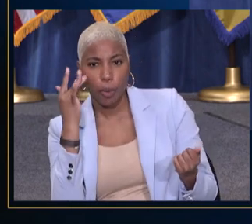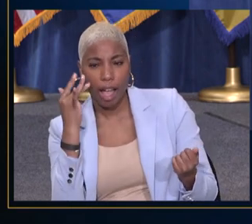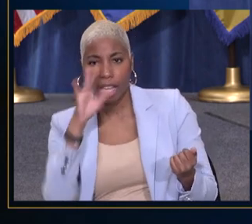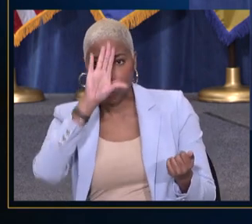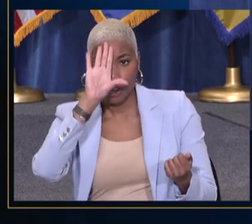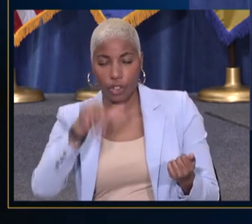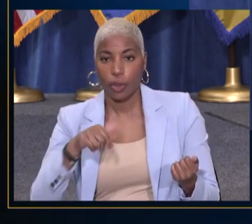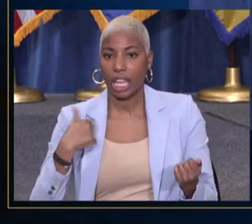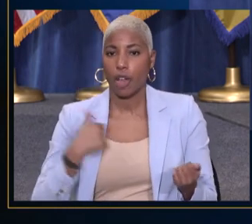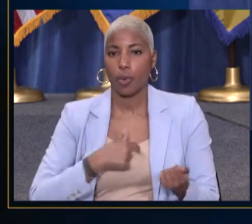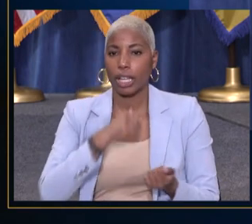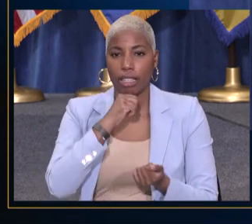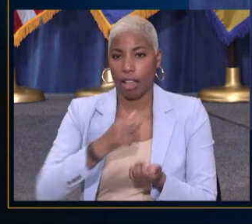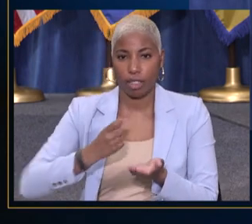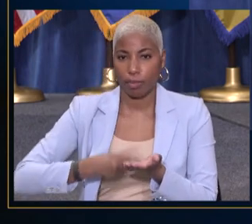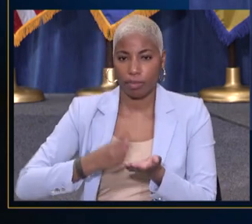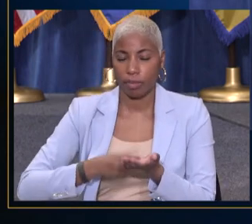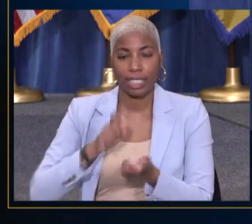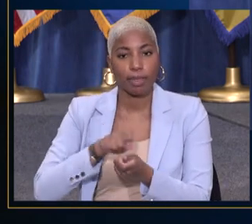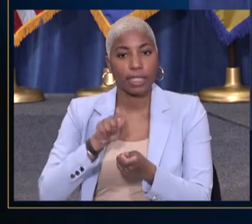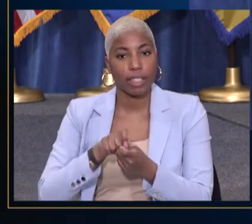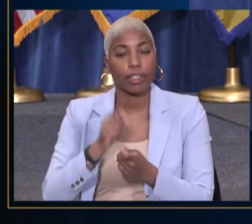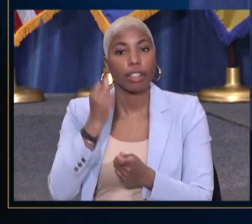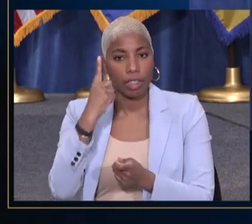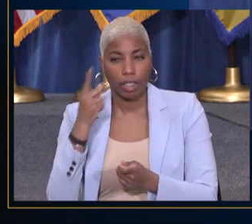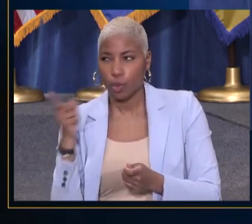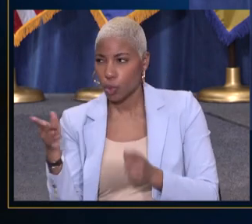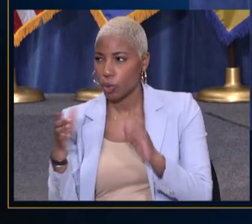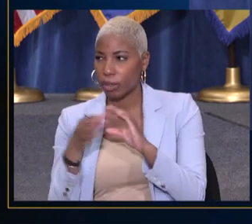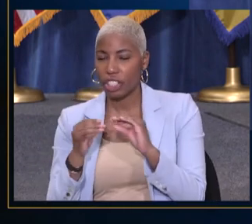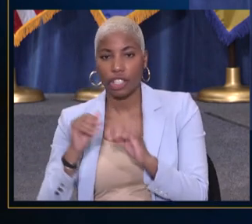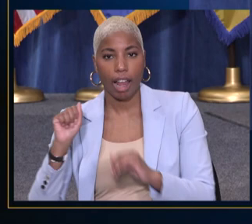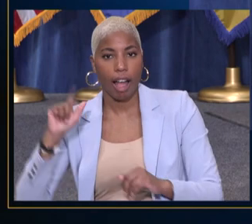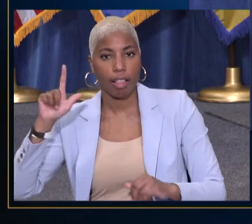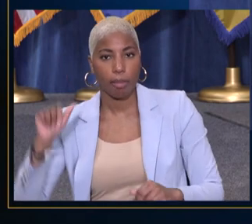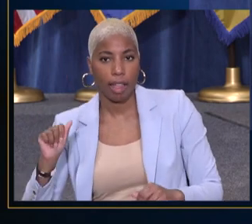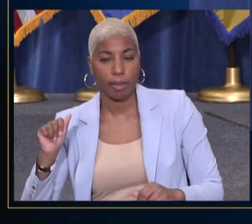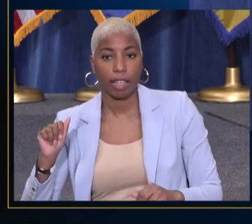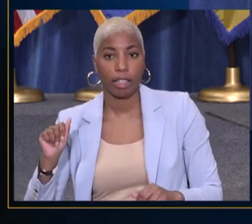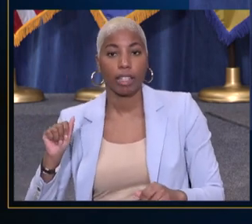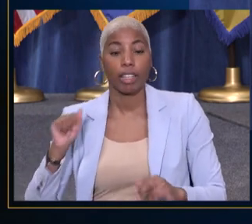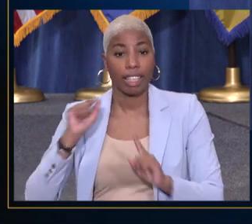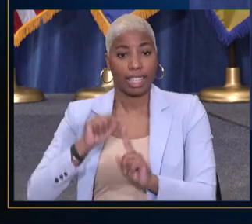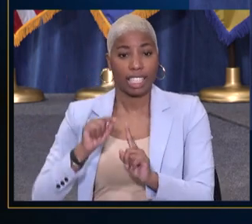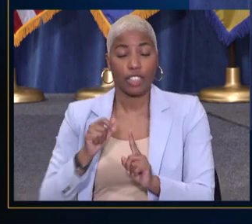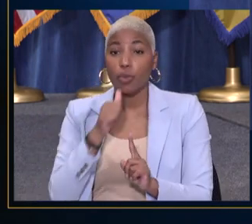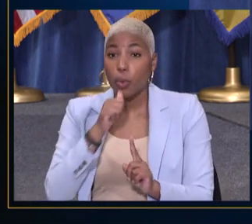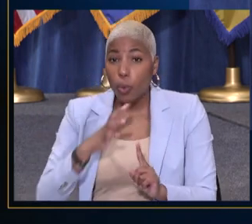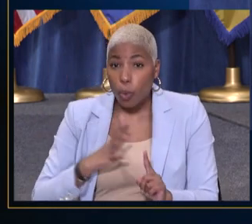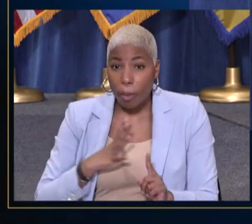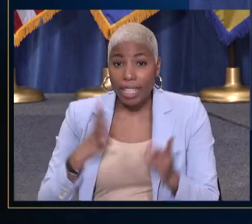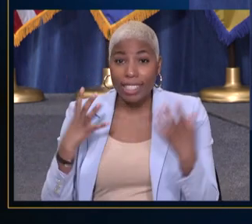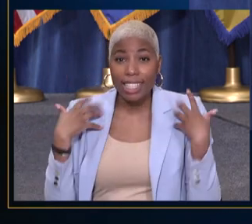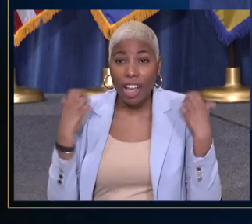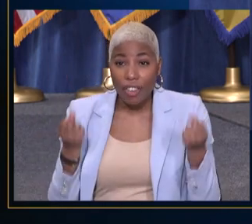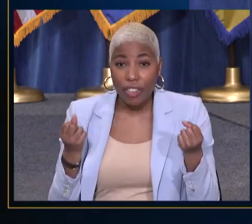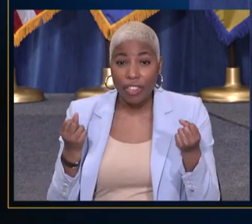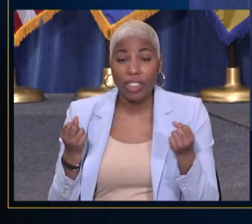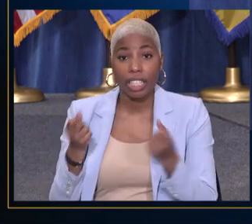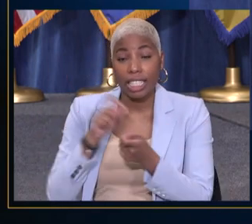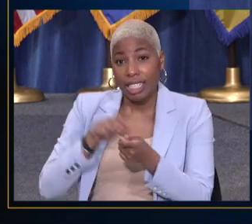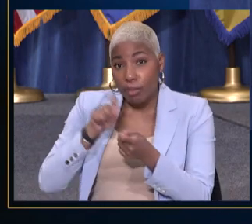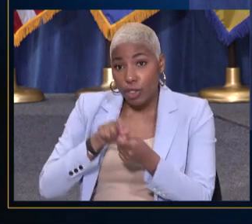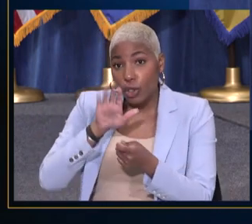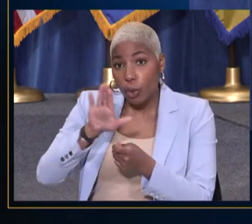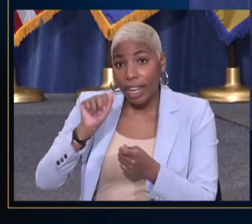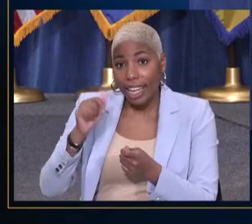spoken about it specifically, but you mentioned Alabama. This assault on women's health, this assault on your agency. I'm